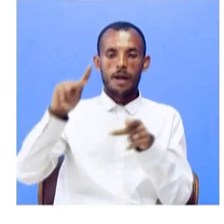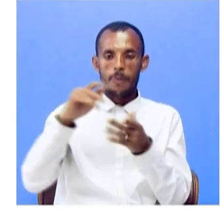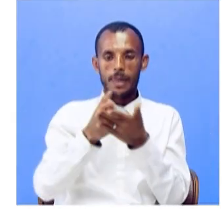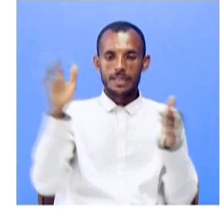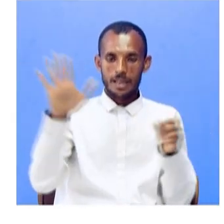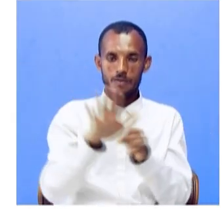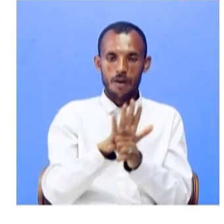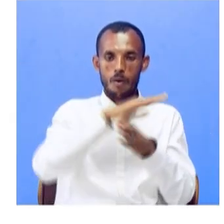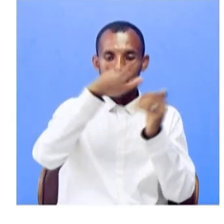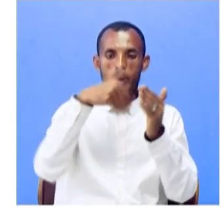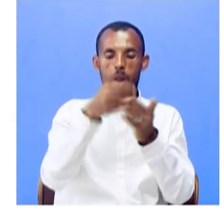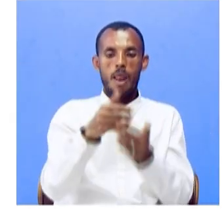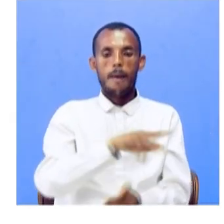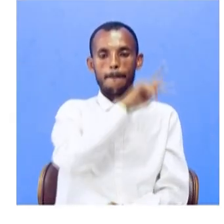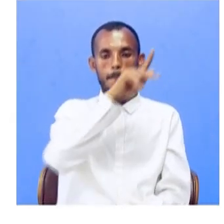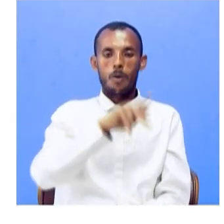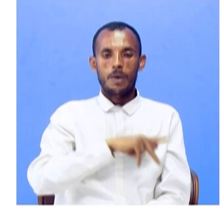satisfies